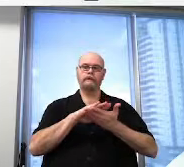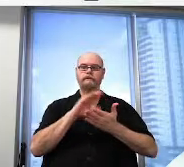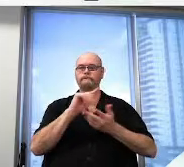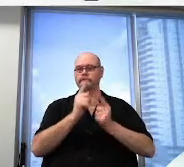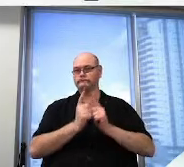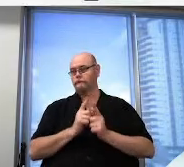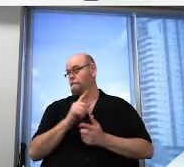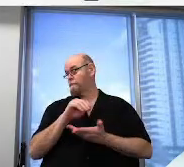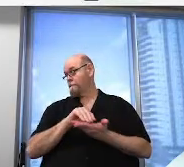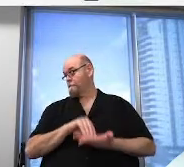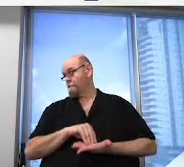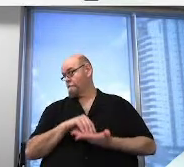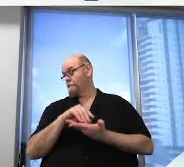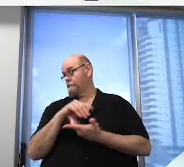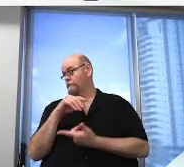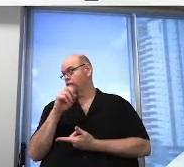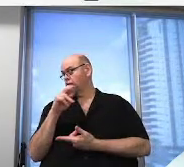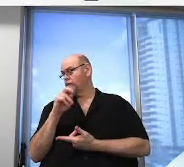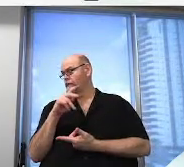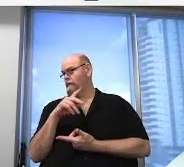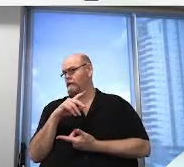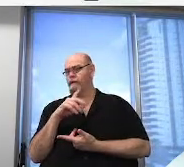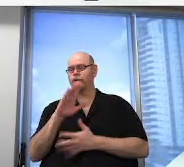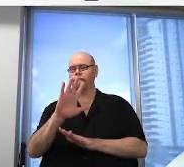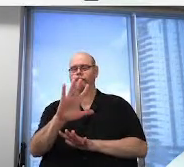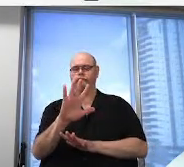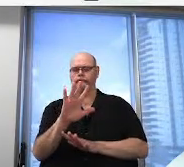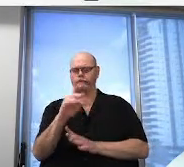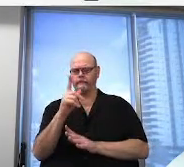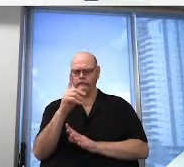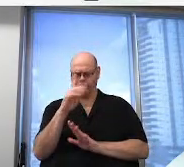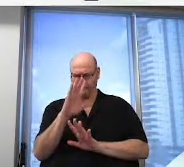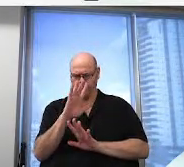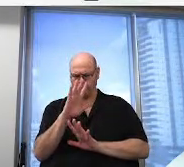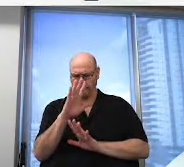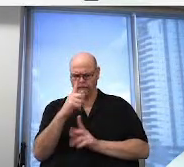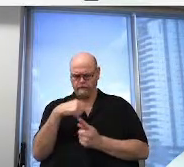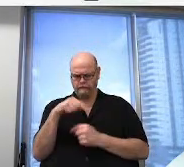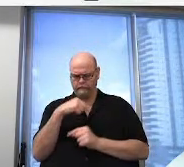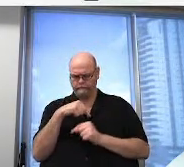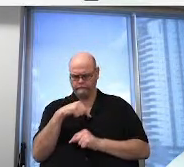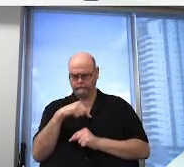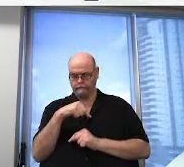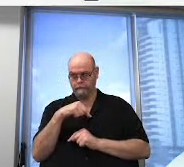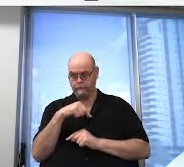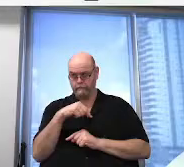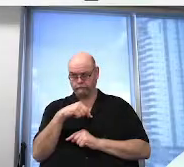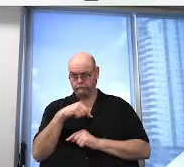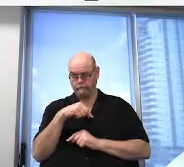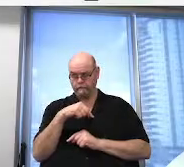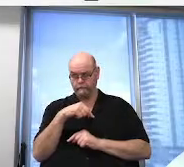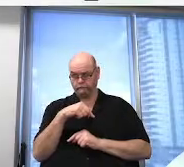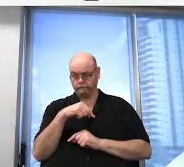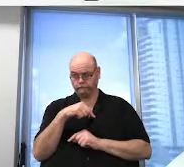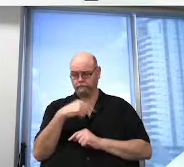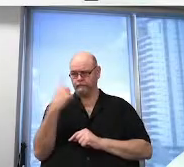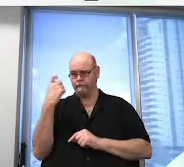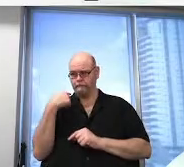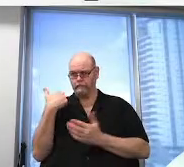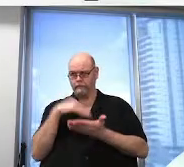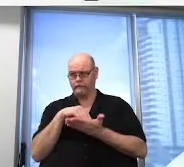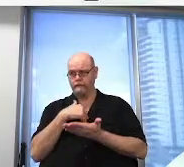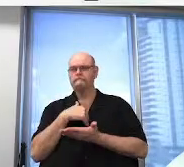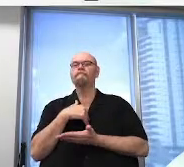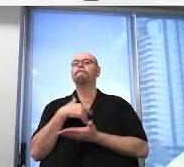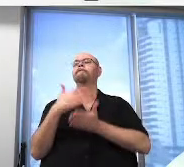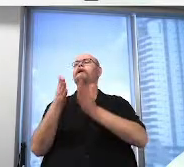Sorry, I'll have to just take a moment to reset myself there. Can you address the question I